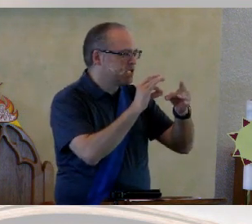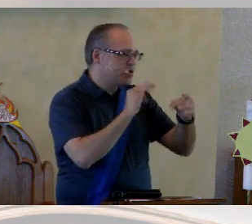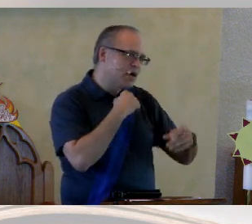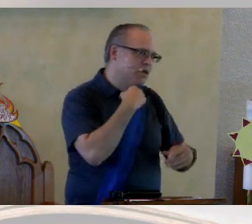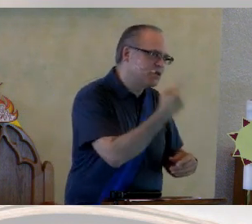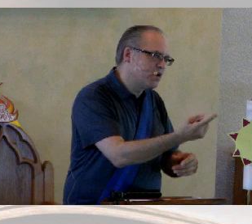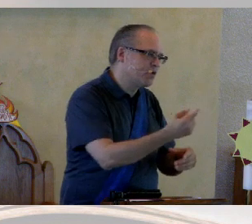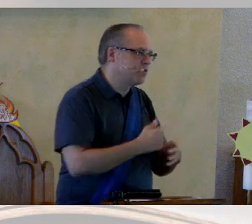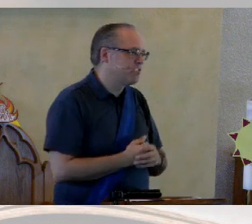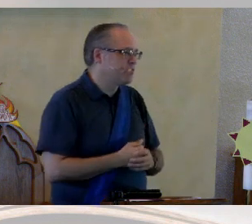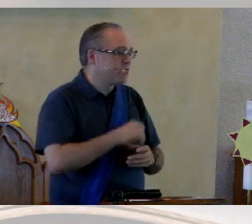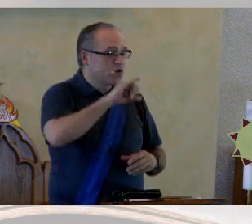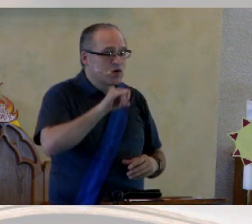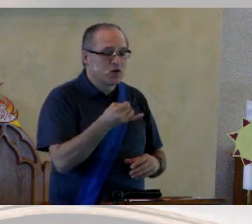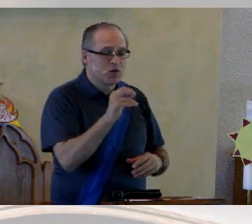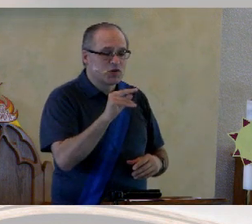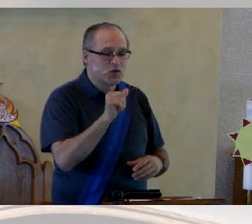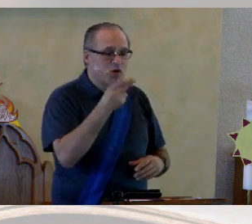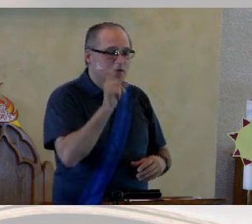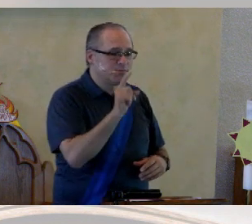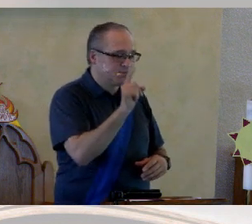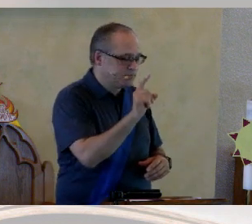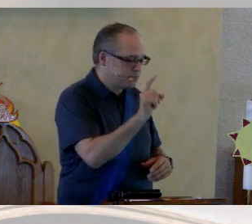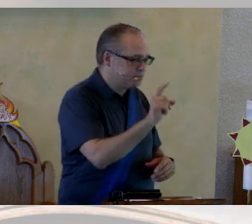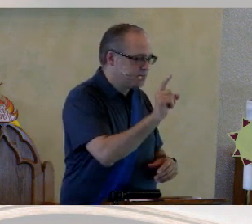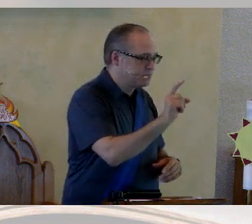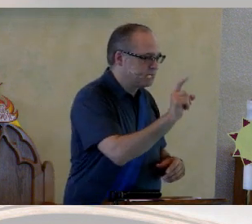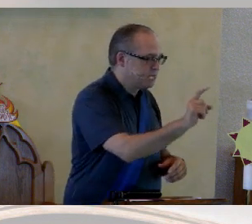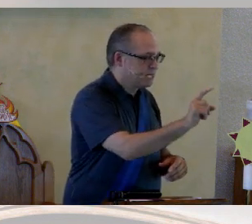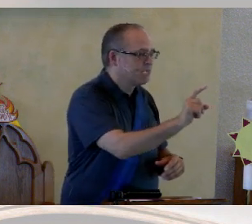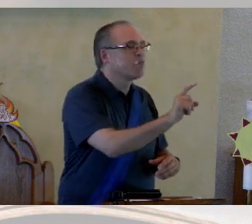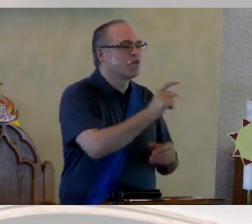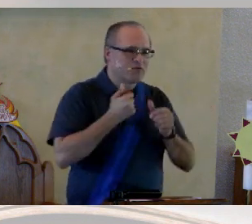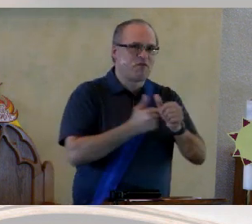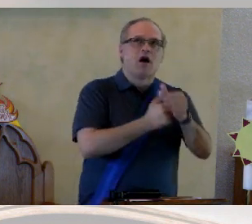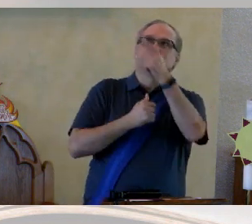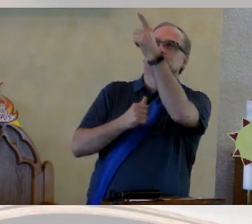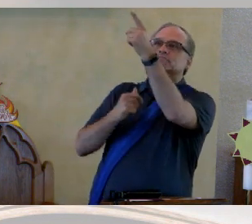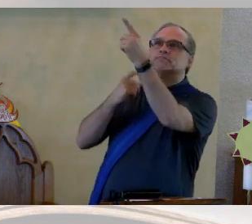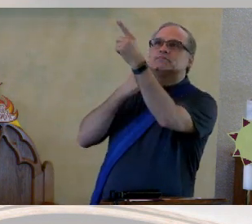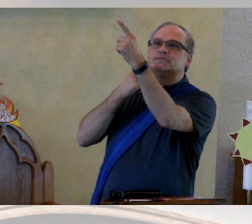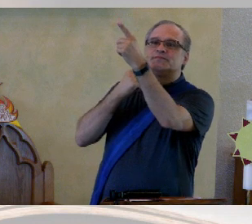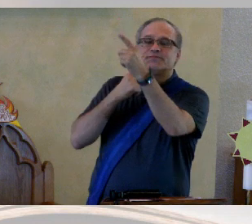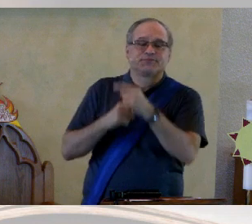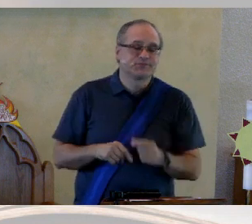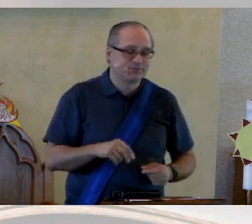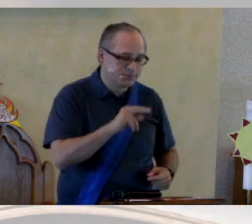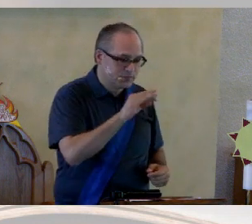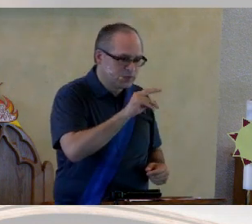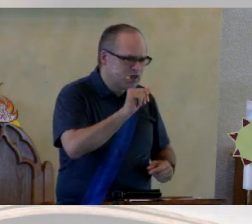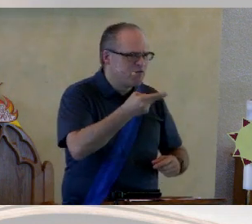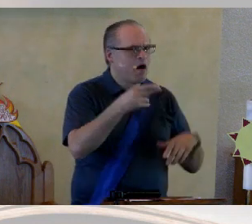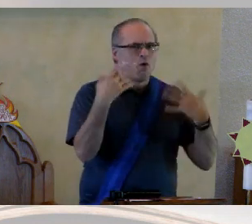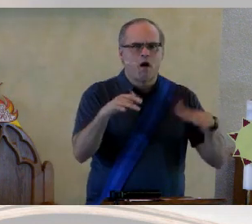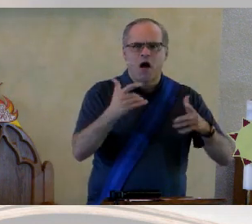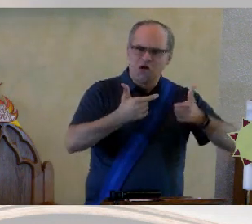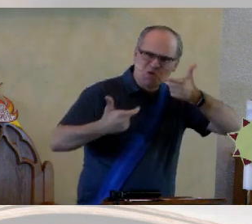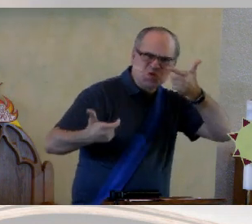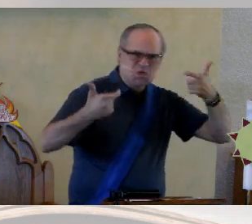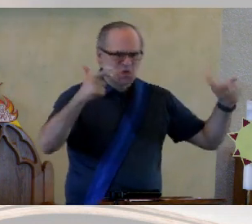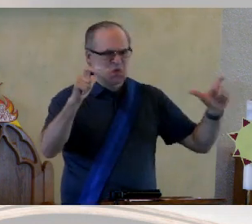So Jonah set out and went to Nineveh, according to the word of the Lord. Now Nineveh was an exceedingly large city,